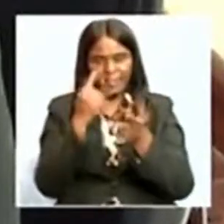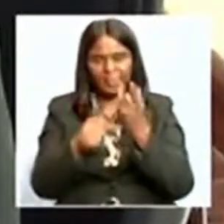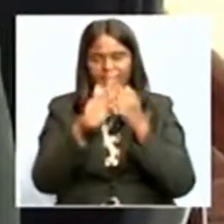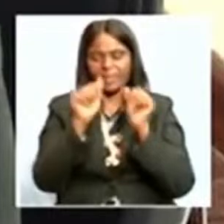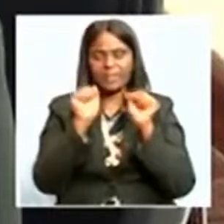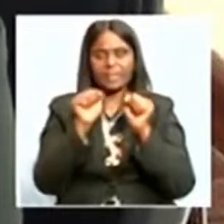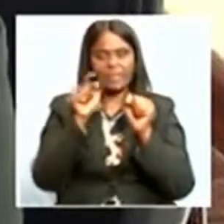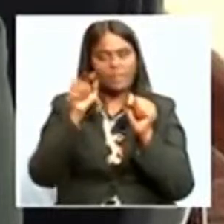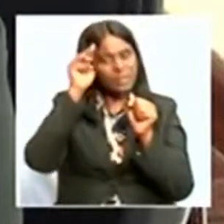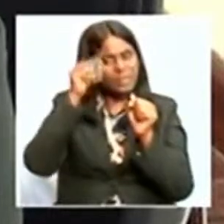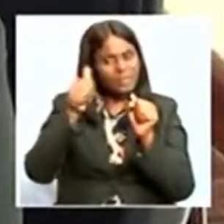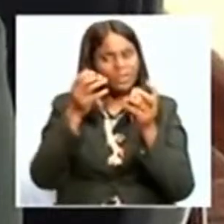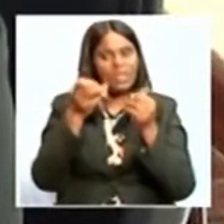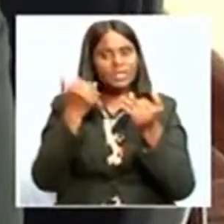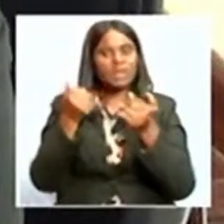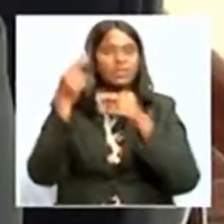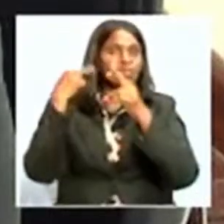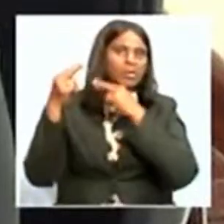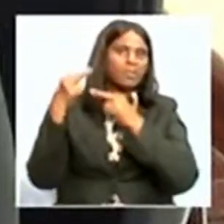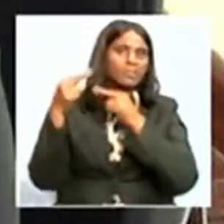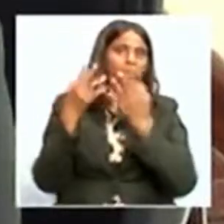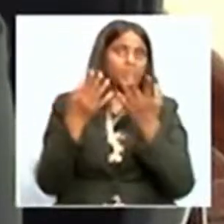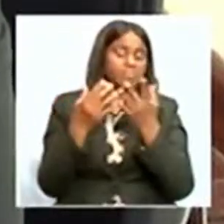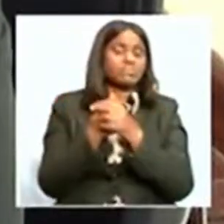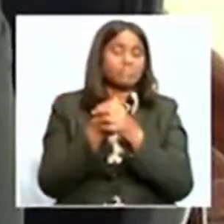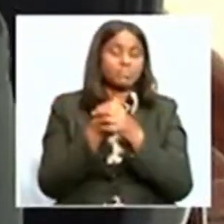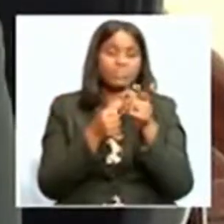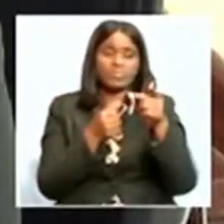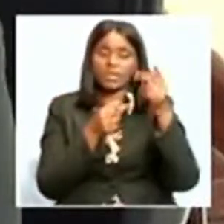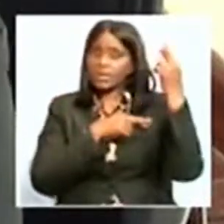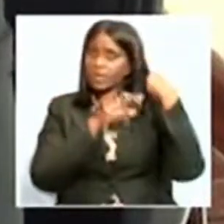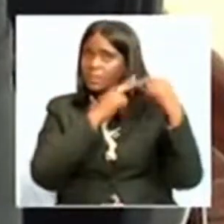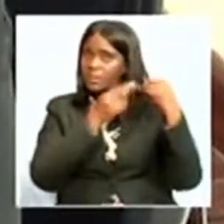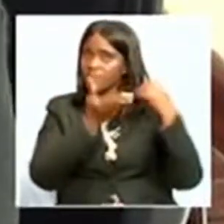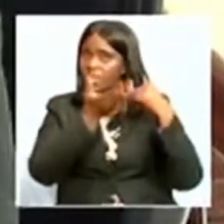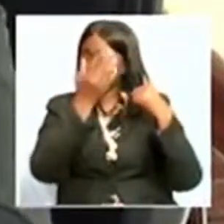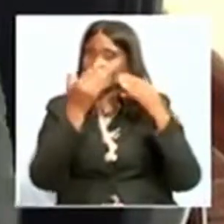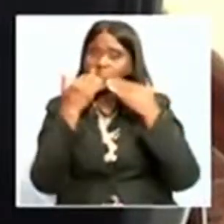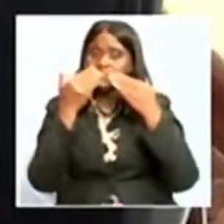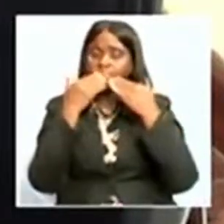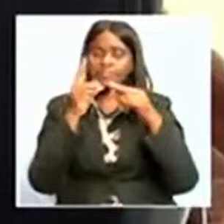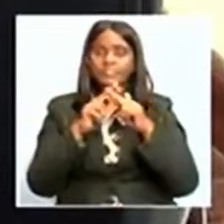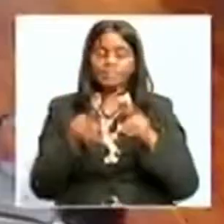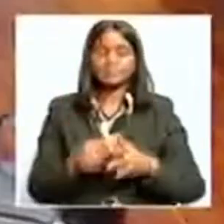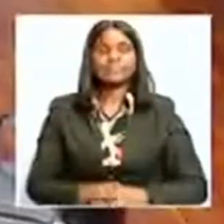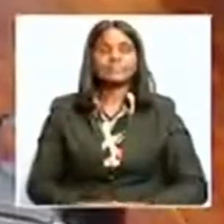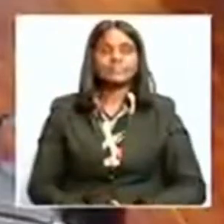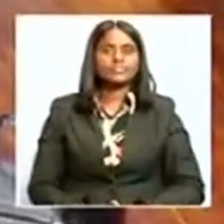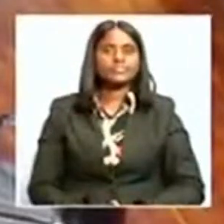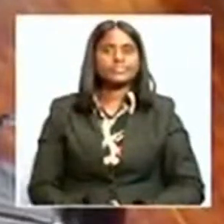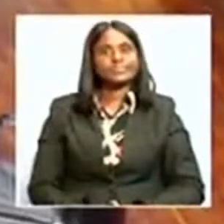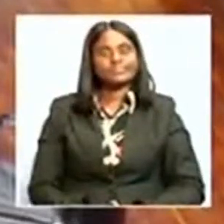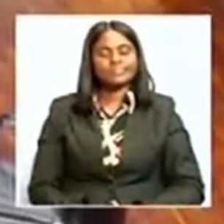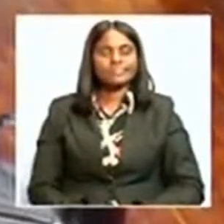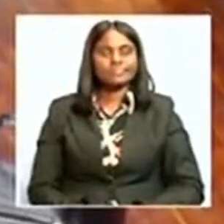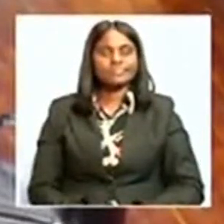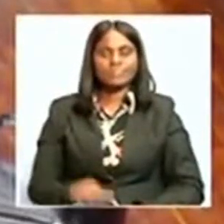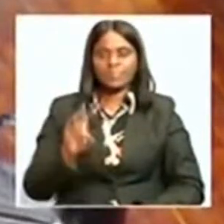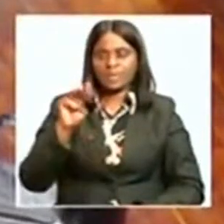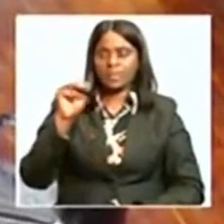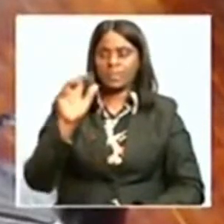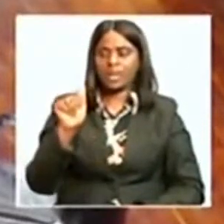the ministry would want to revise and revise upward. Thank you, Chair. Thank you. Honorable Omamba.